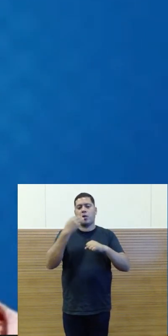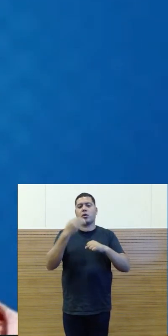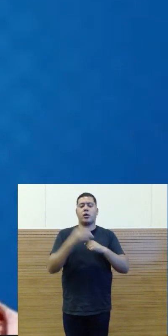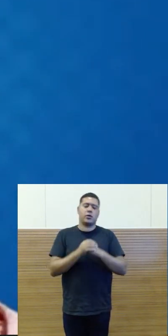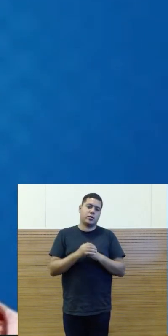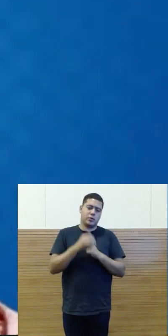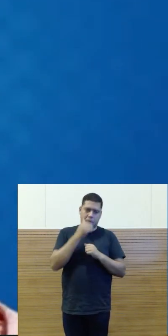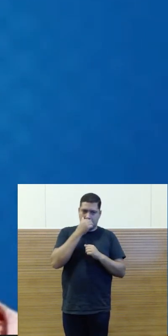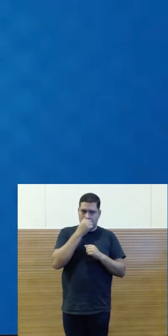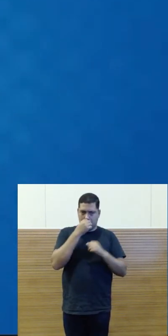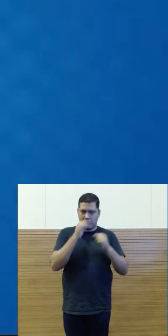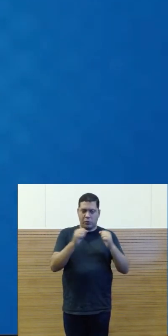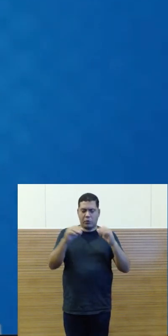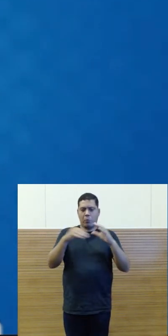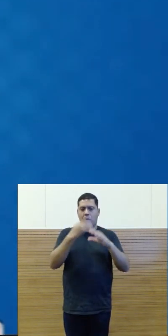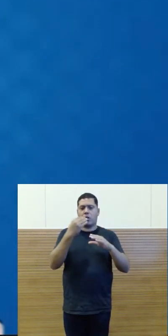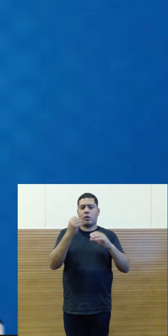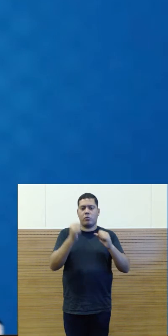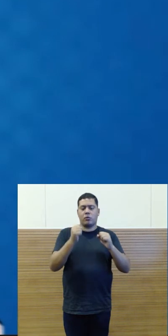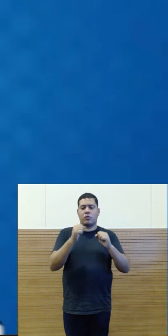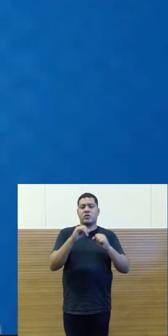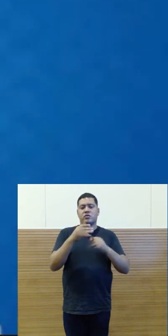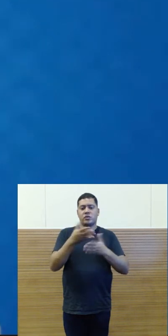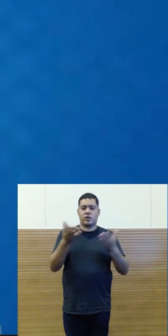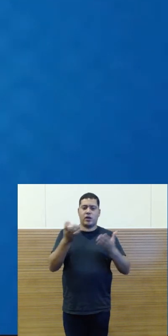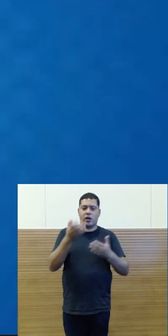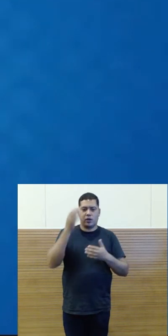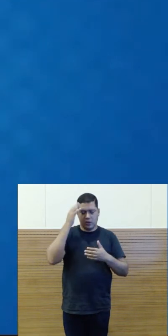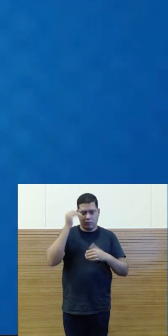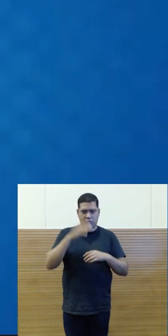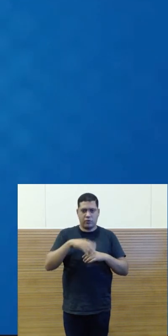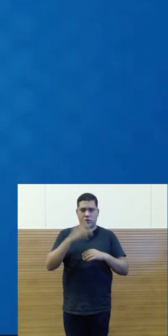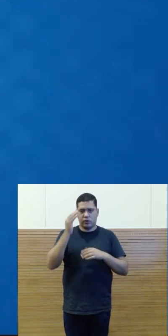want to know more. Thank you.